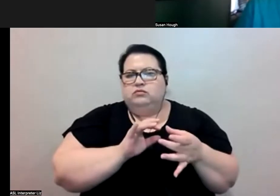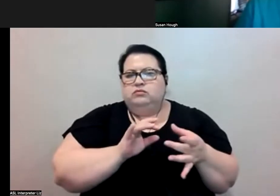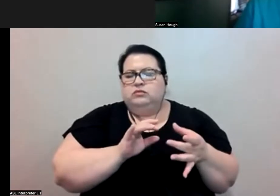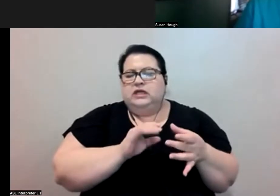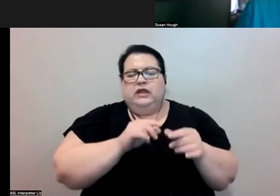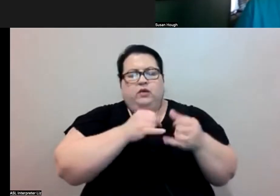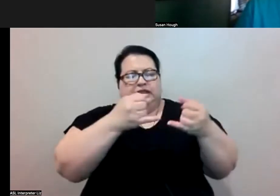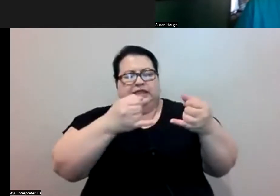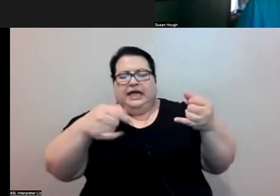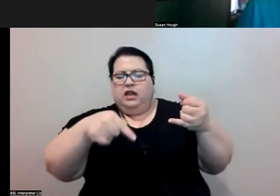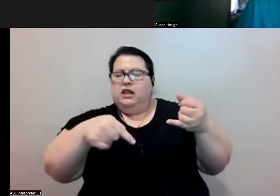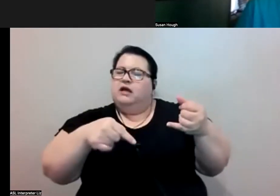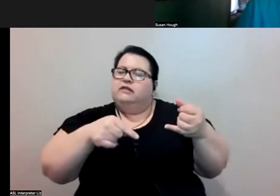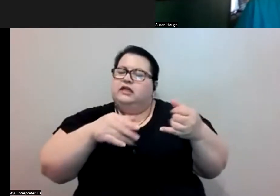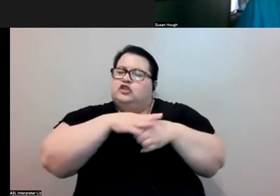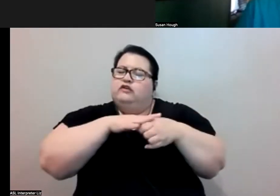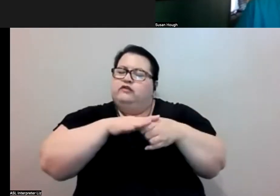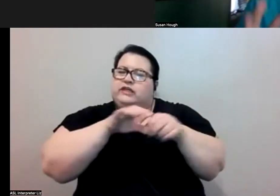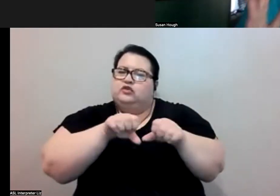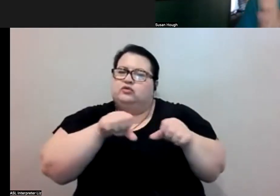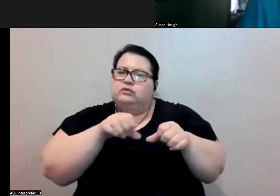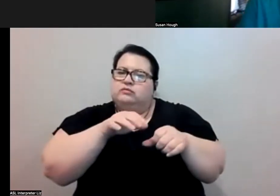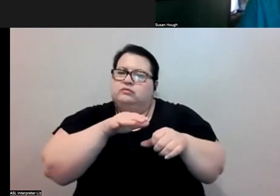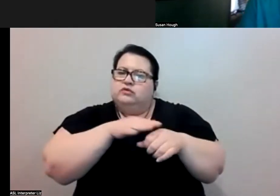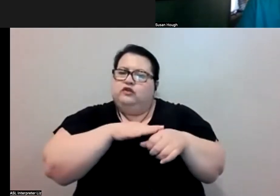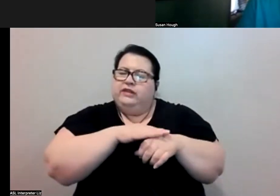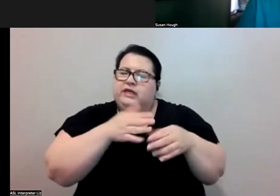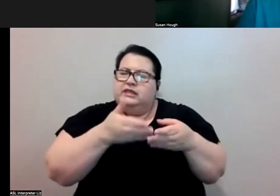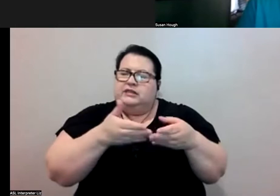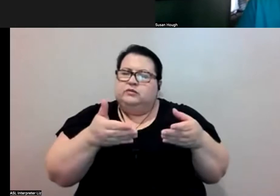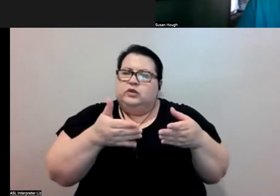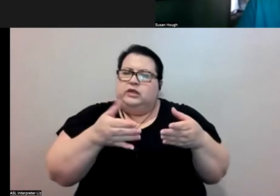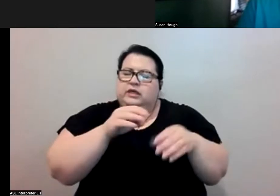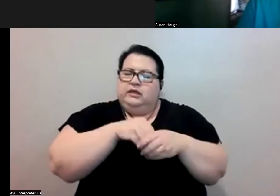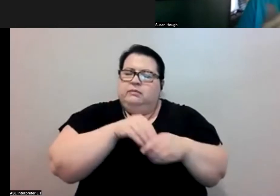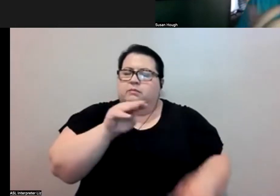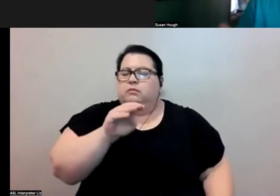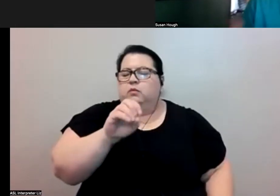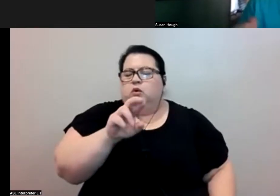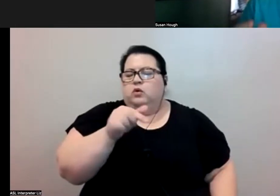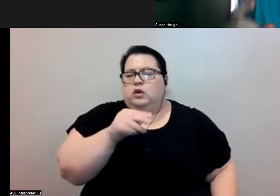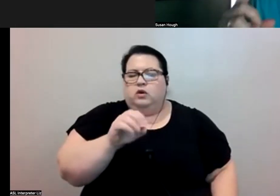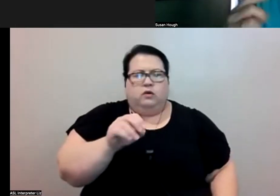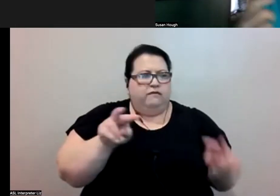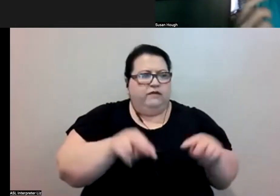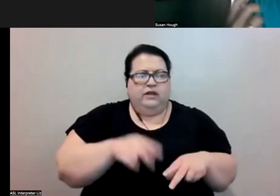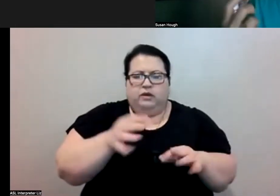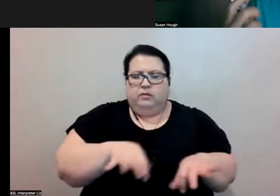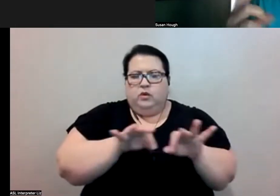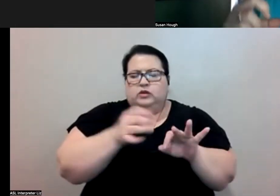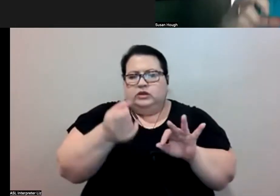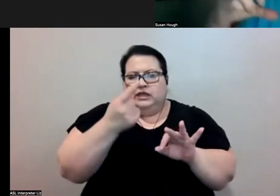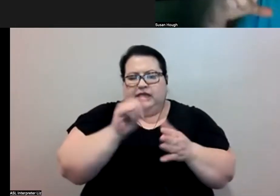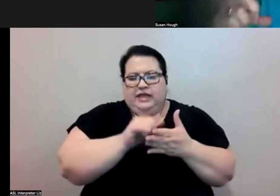south on the Eureka Peak Fault. Those instruments that were in Morongo Valley were key to understanding that little